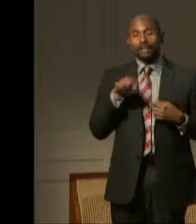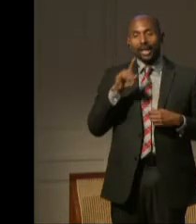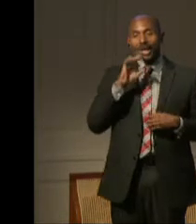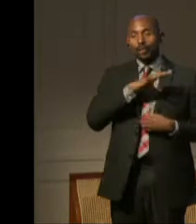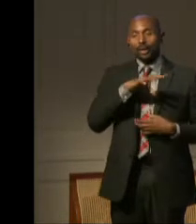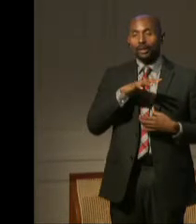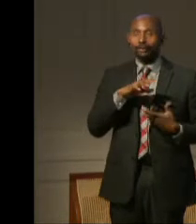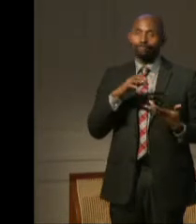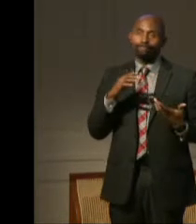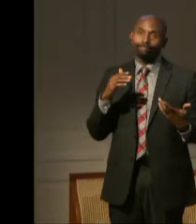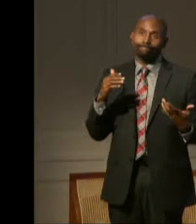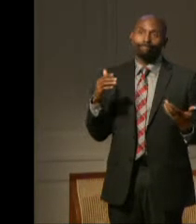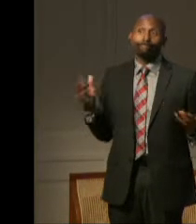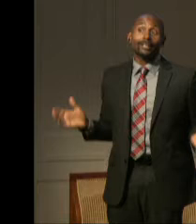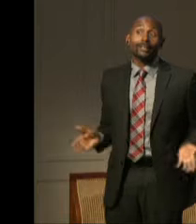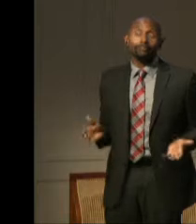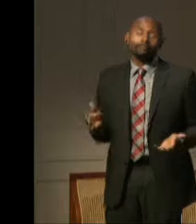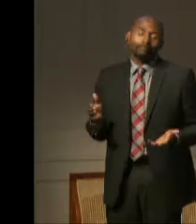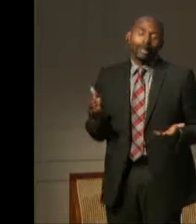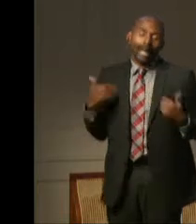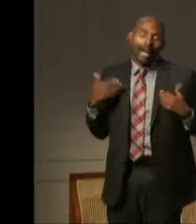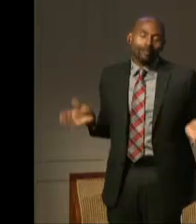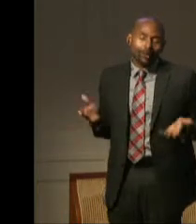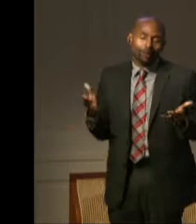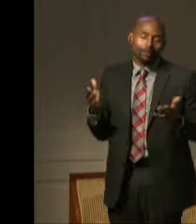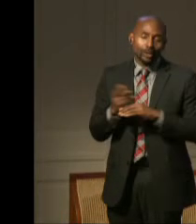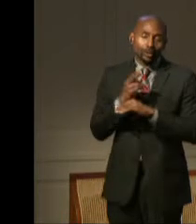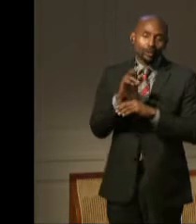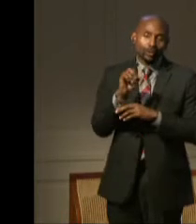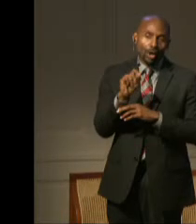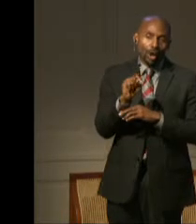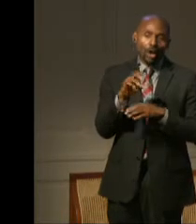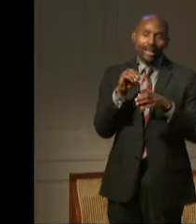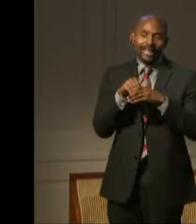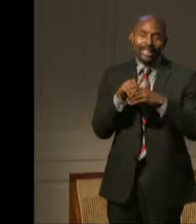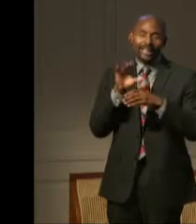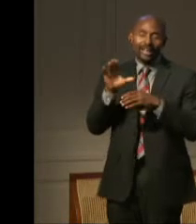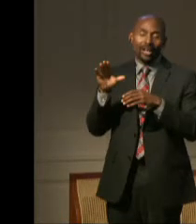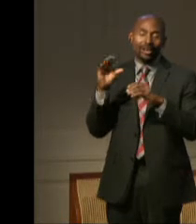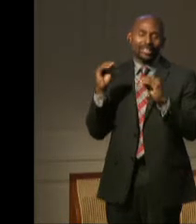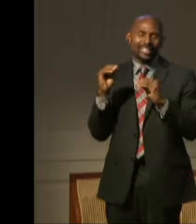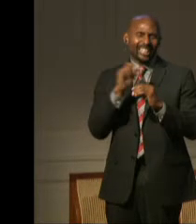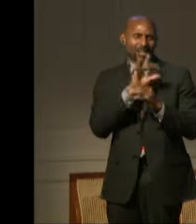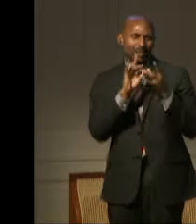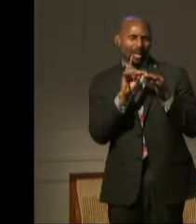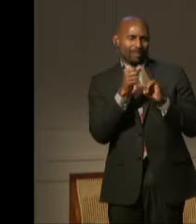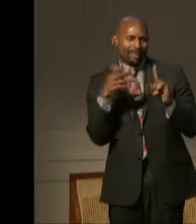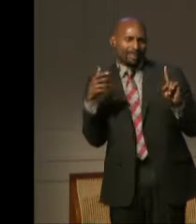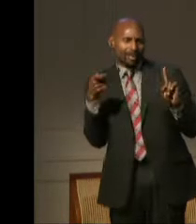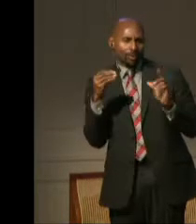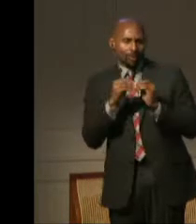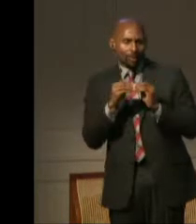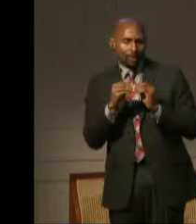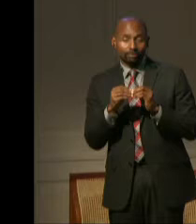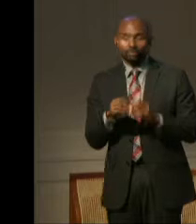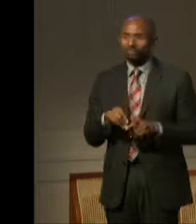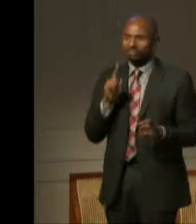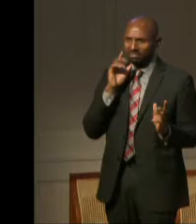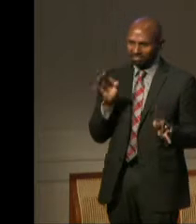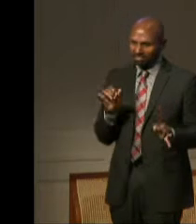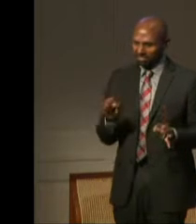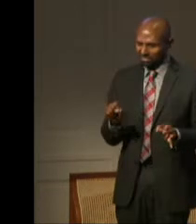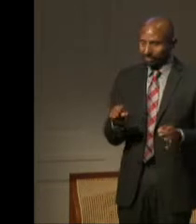are encouraged to use art in their teaching? So could you comment and expand a little bit on that? Certainly,